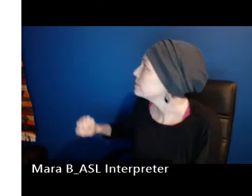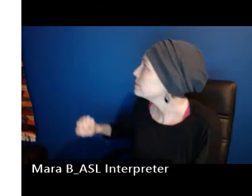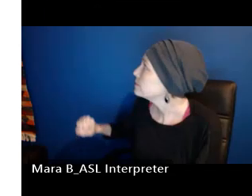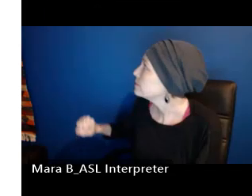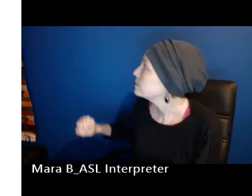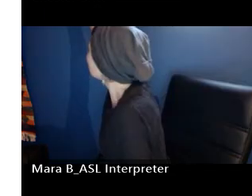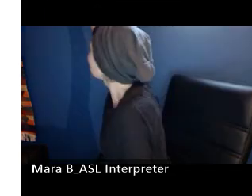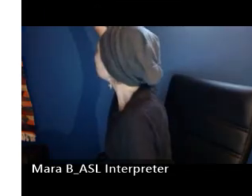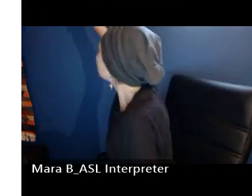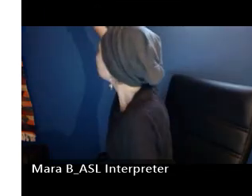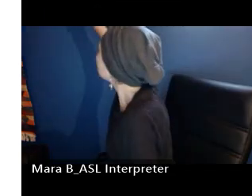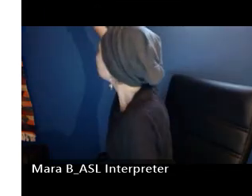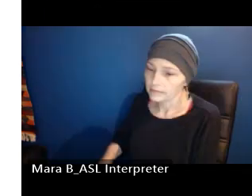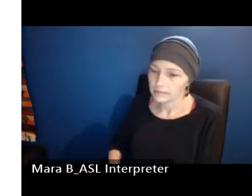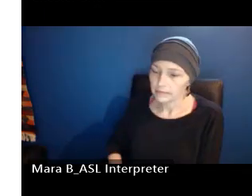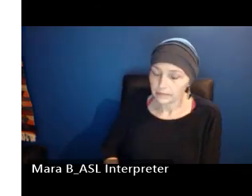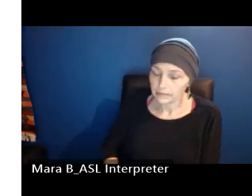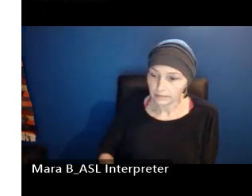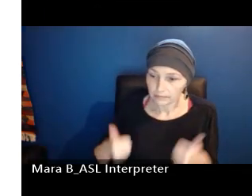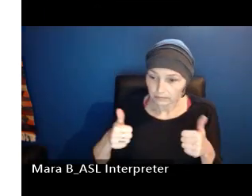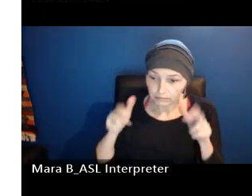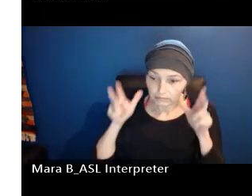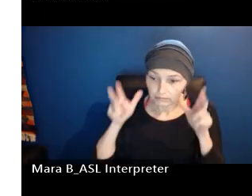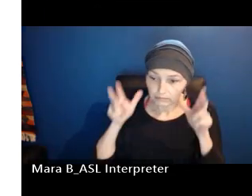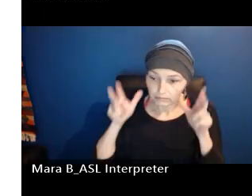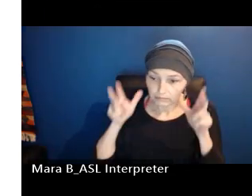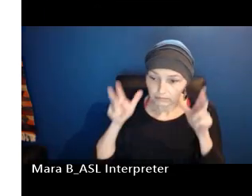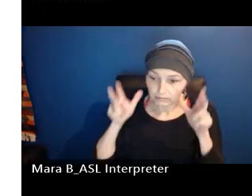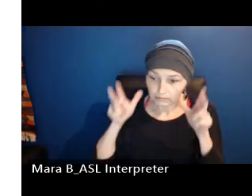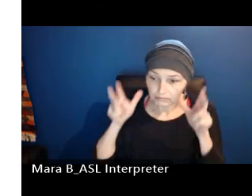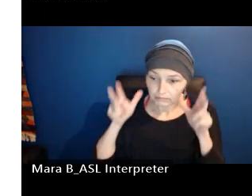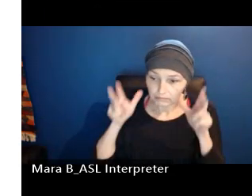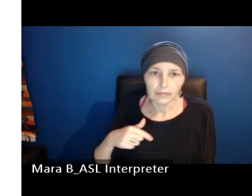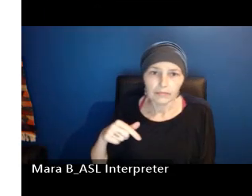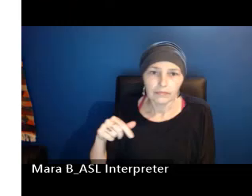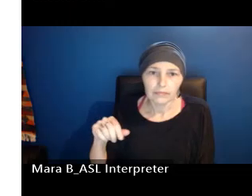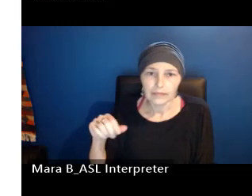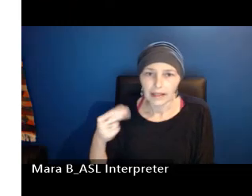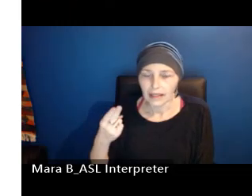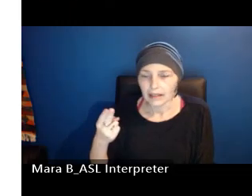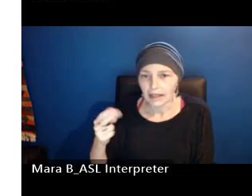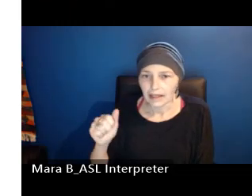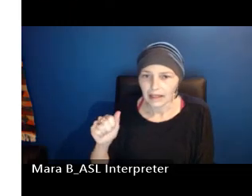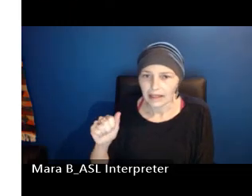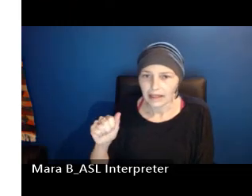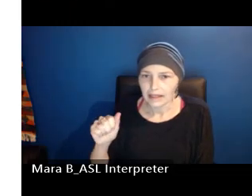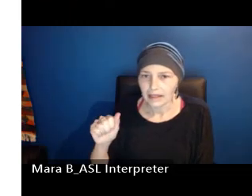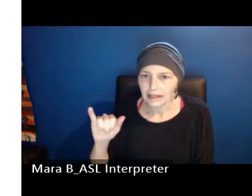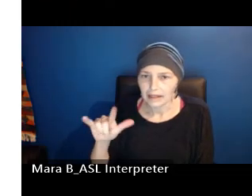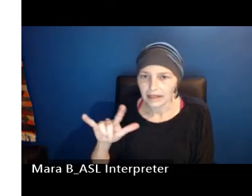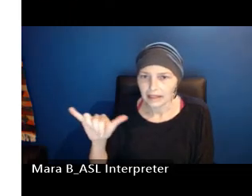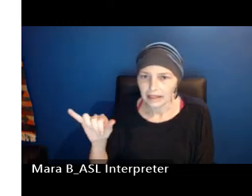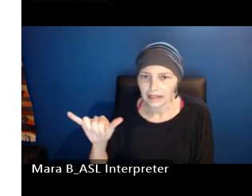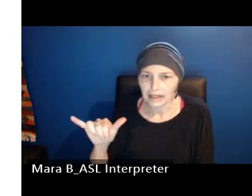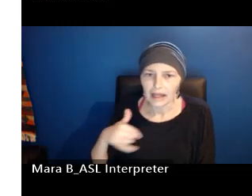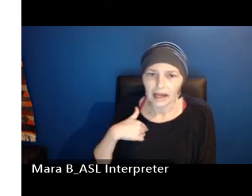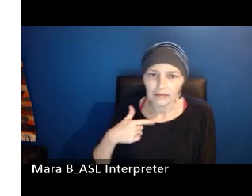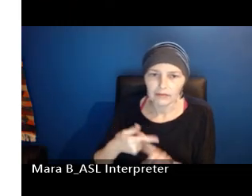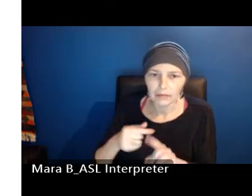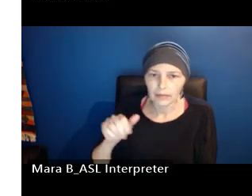Can you hear me? Yes, we can. Hi, my name is Kaylee DeLuise. I'm calling from the Athens Village, unincorporated